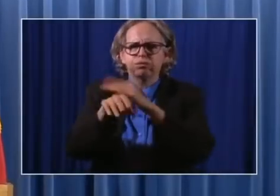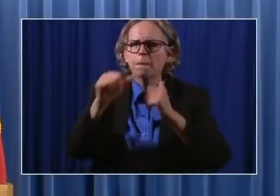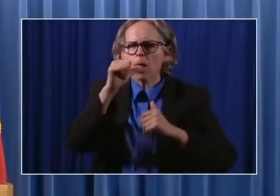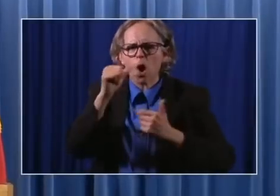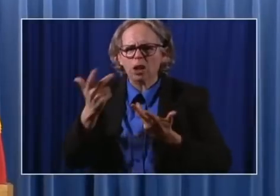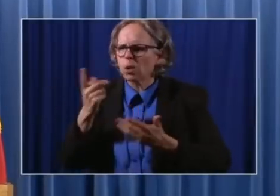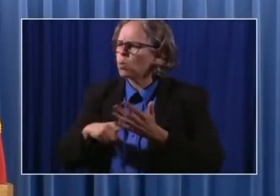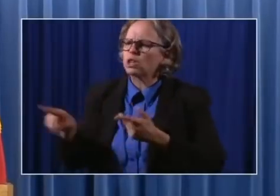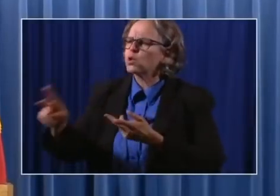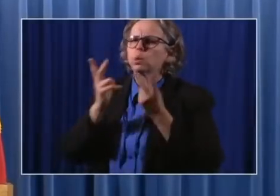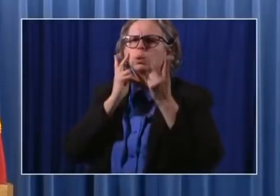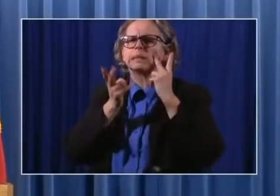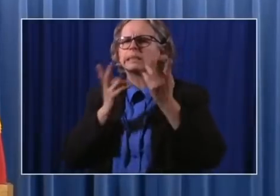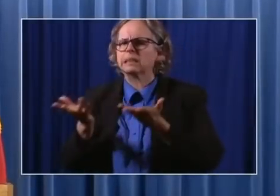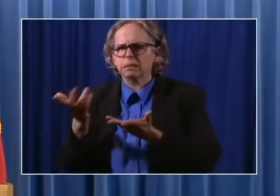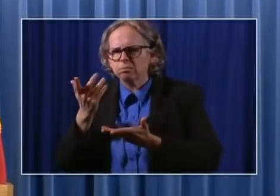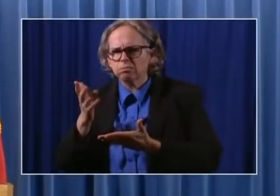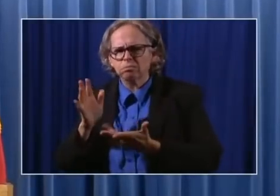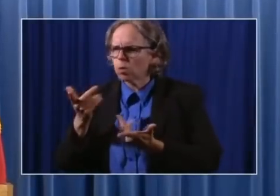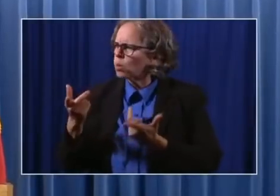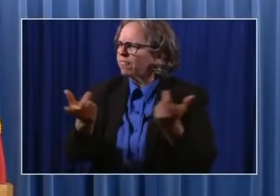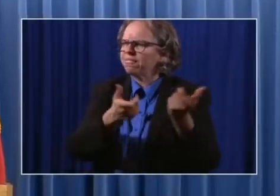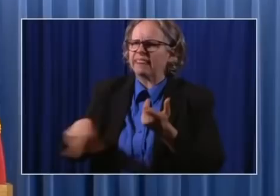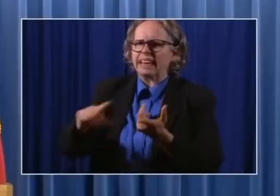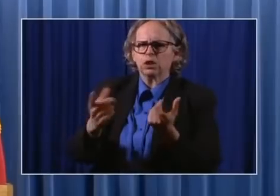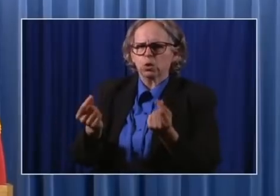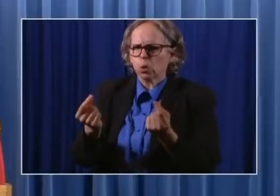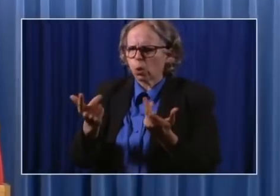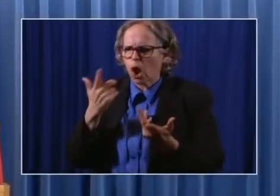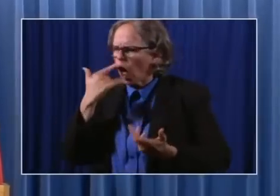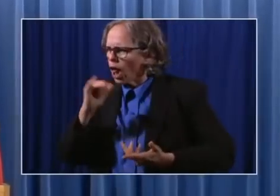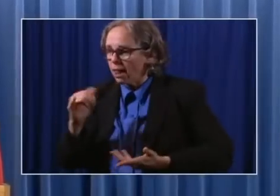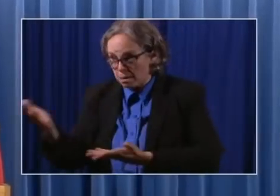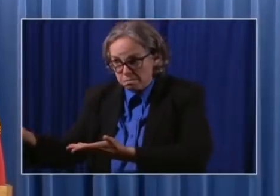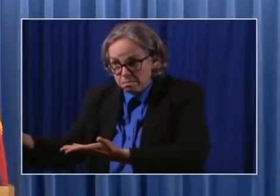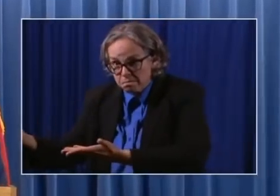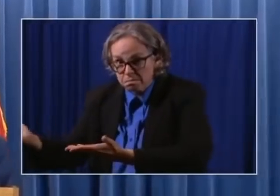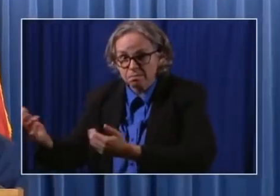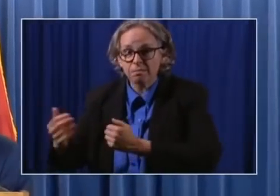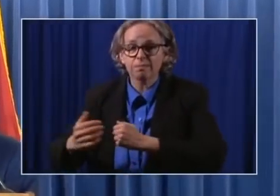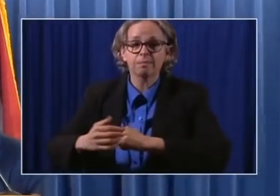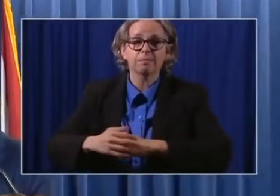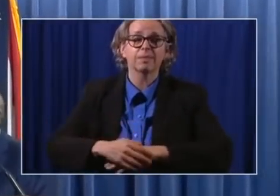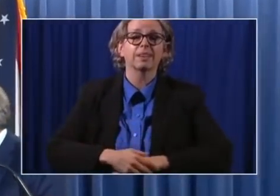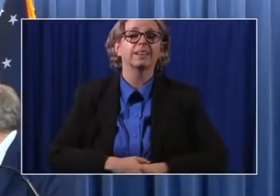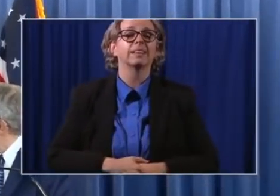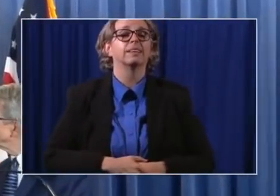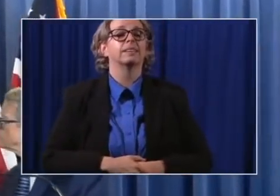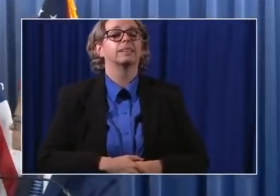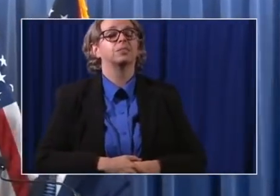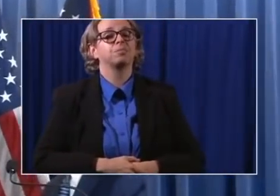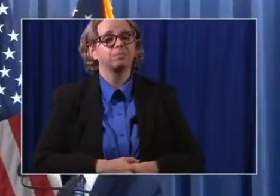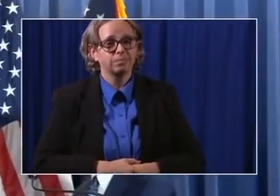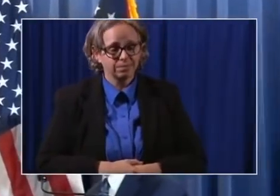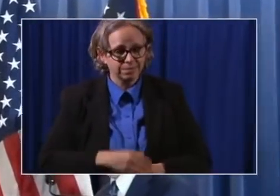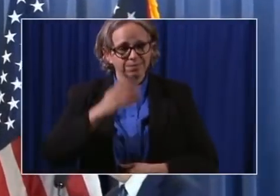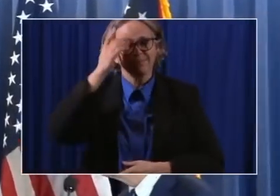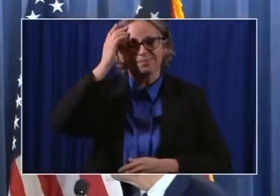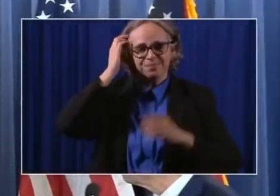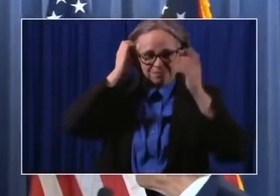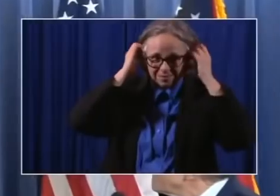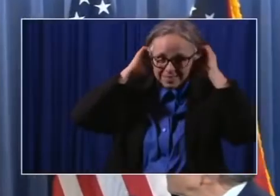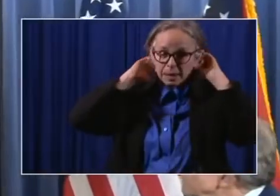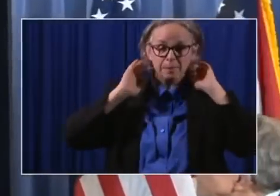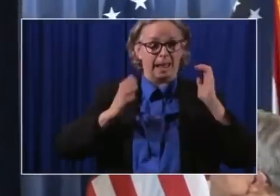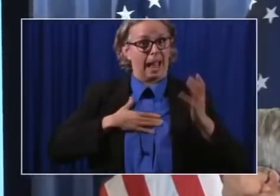for you are seeing out there as they go into the different bars and check things out? Well, what I'm happy to report,